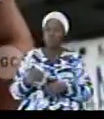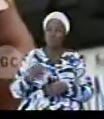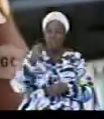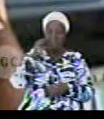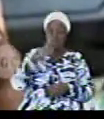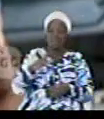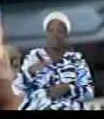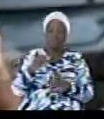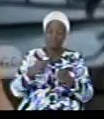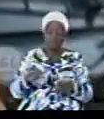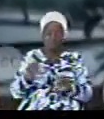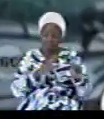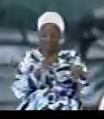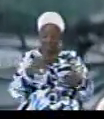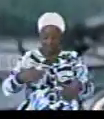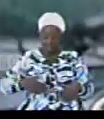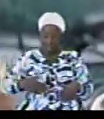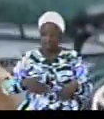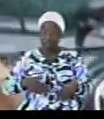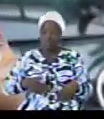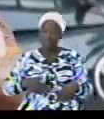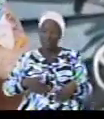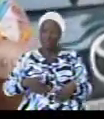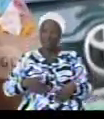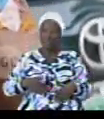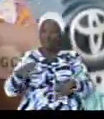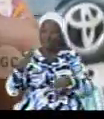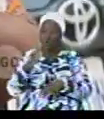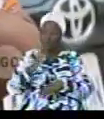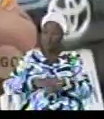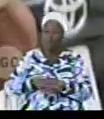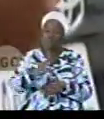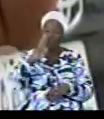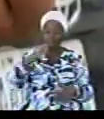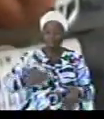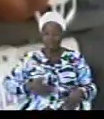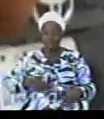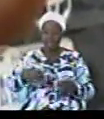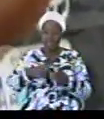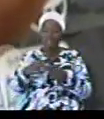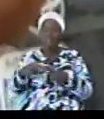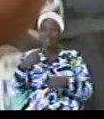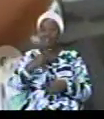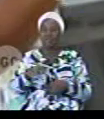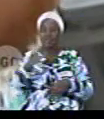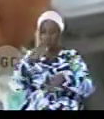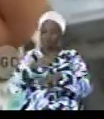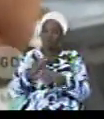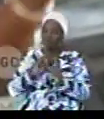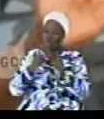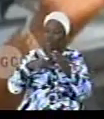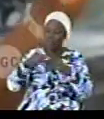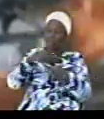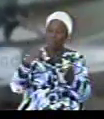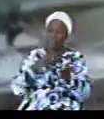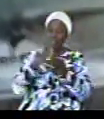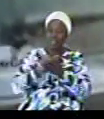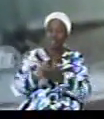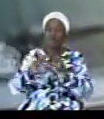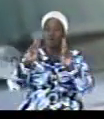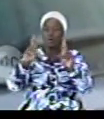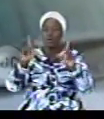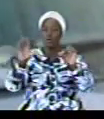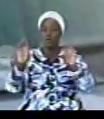hand over my abdomen, on top of my abdomen. So he mentioned my case that usher patient should leave